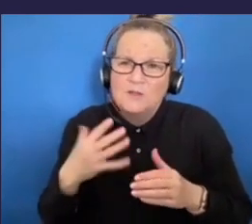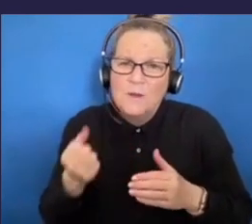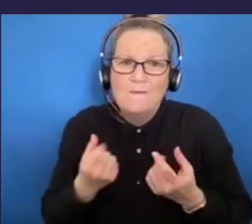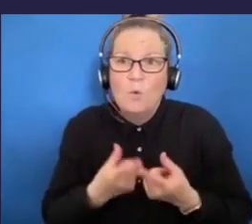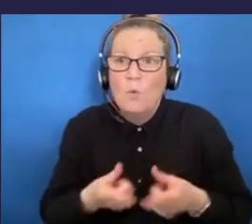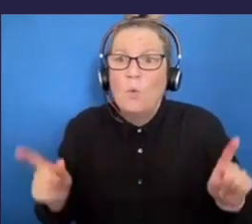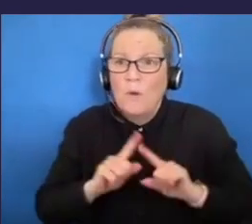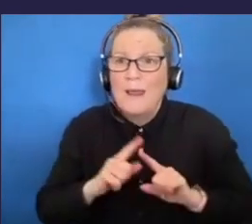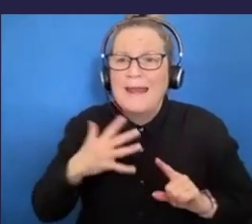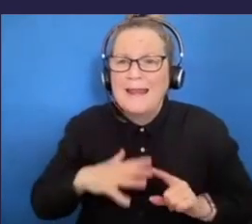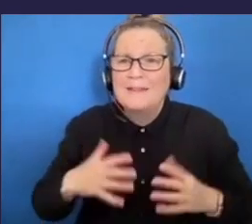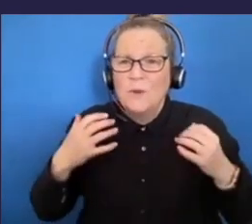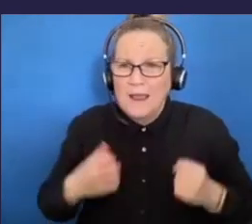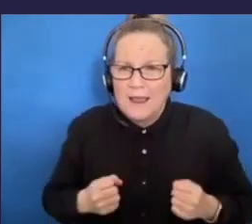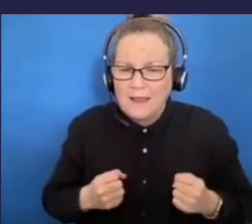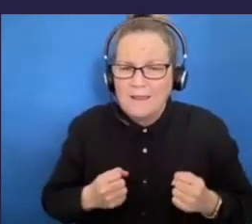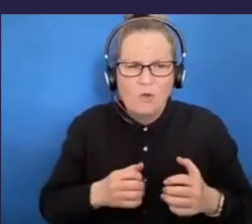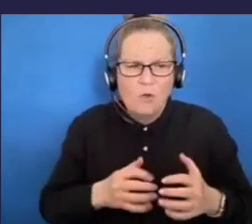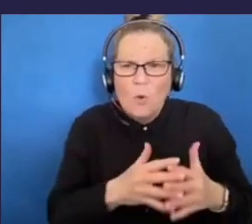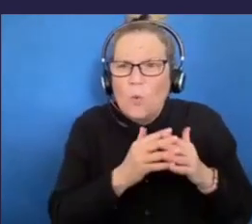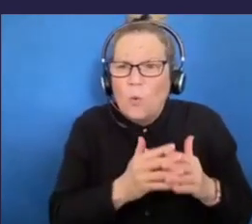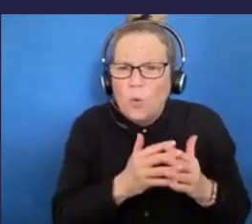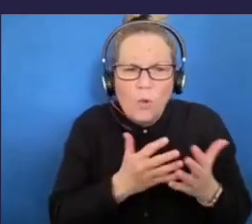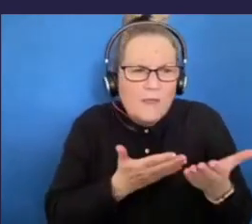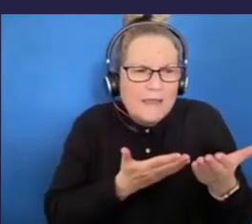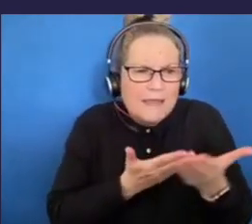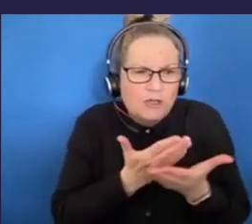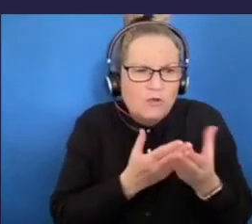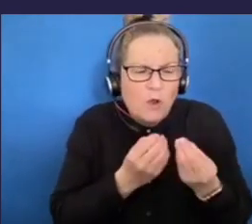repeated, meaningful interactions with others